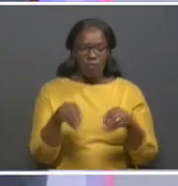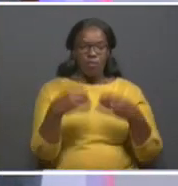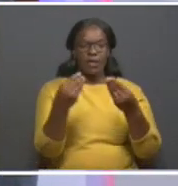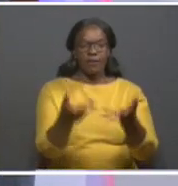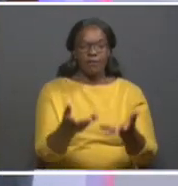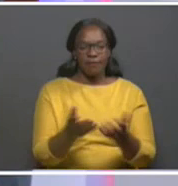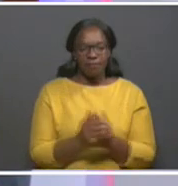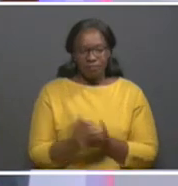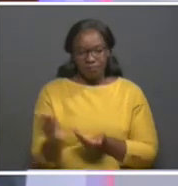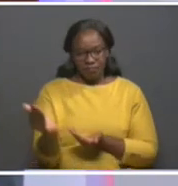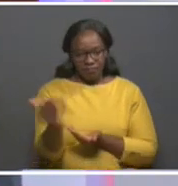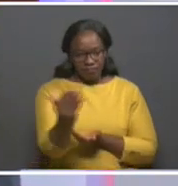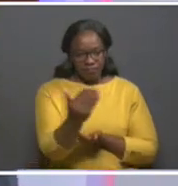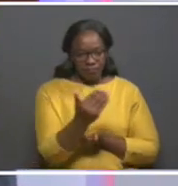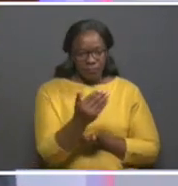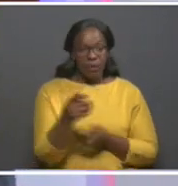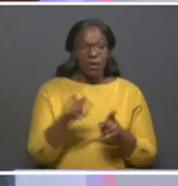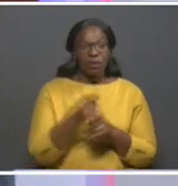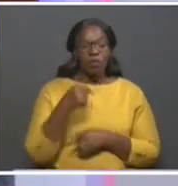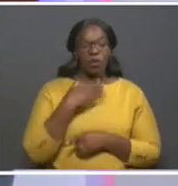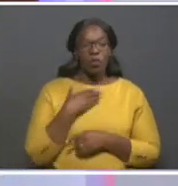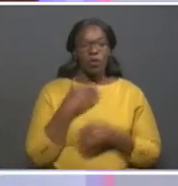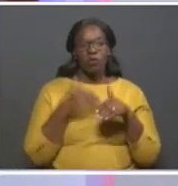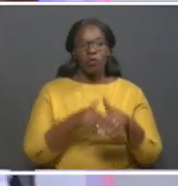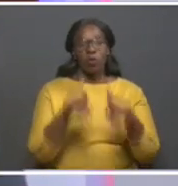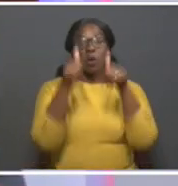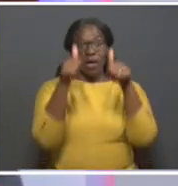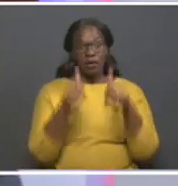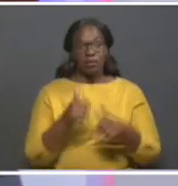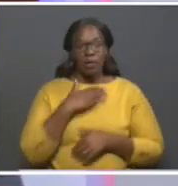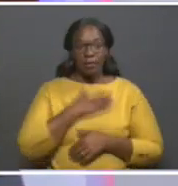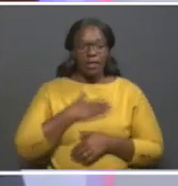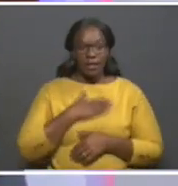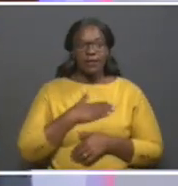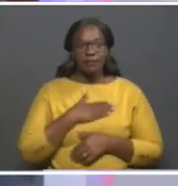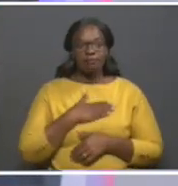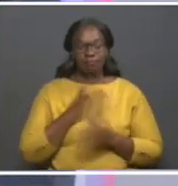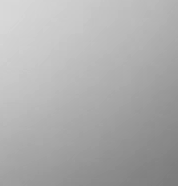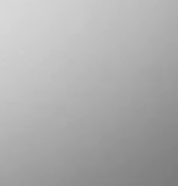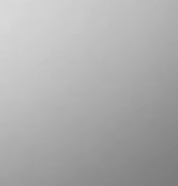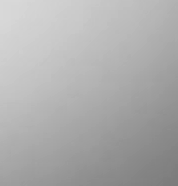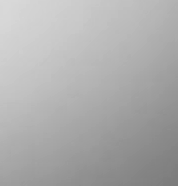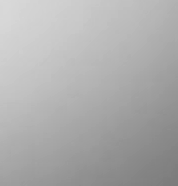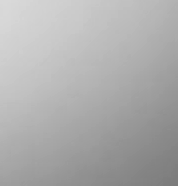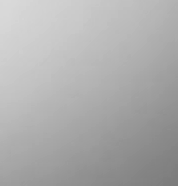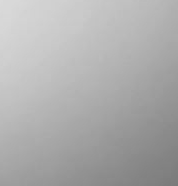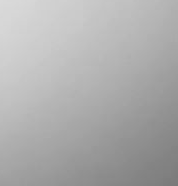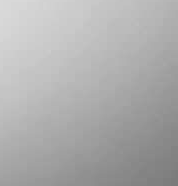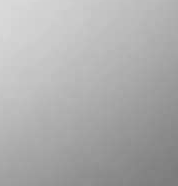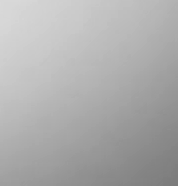giving. And we will be guided by the announcement, so please take note of the details.